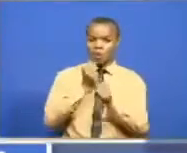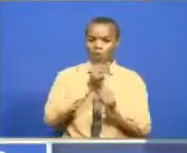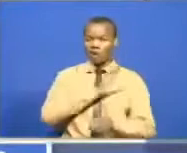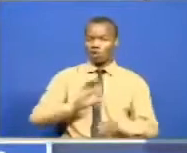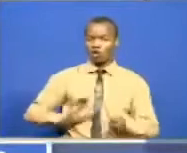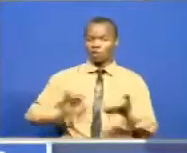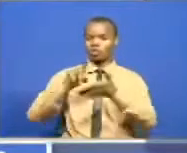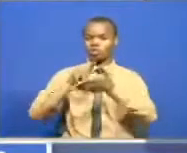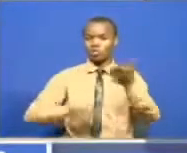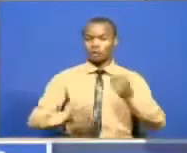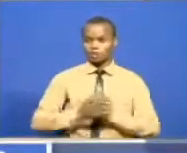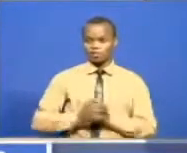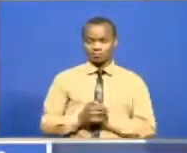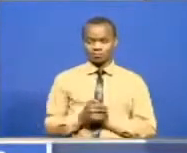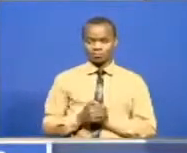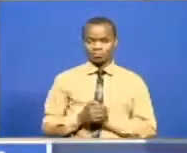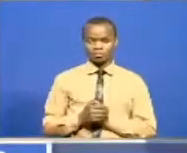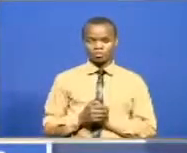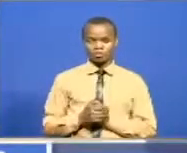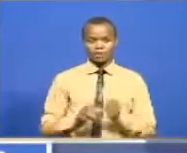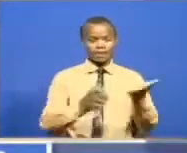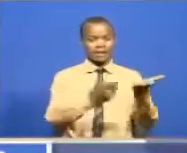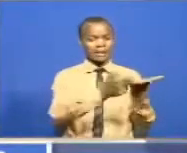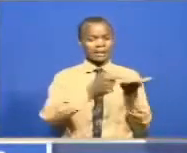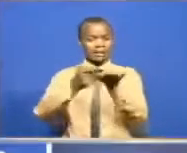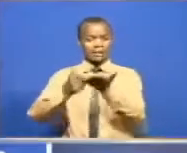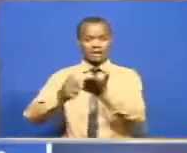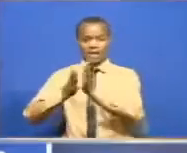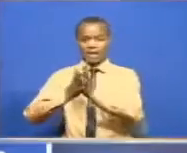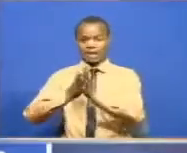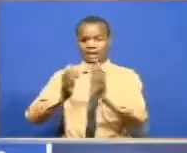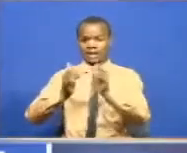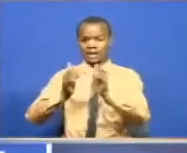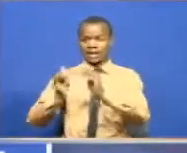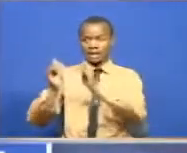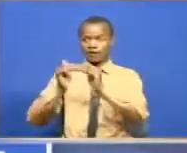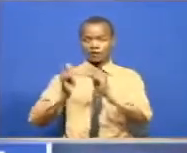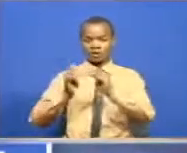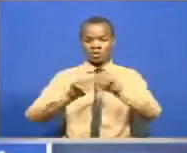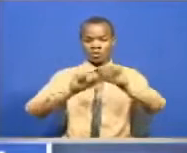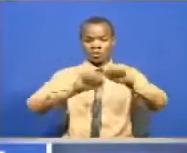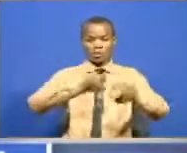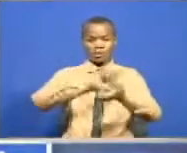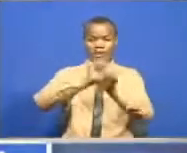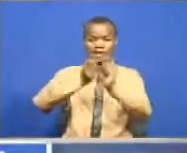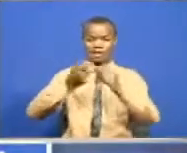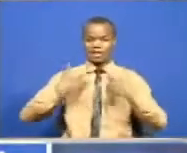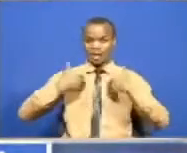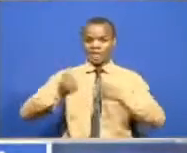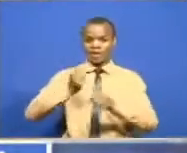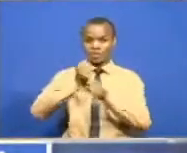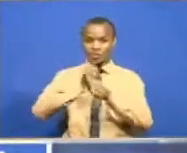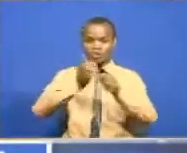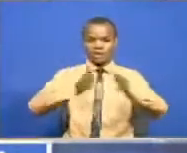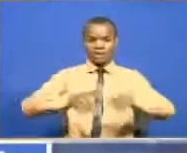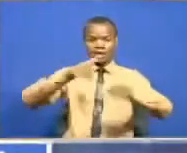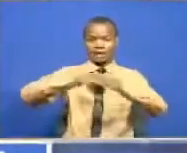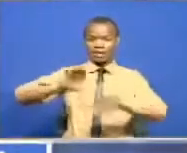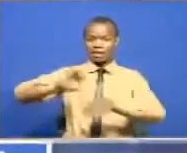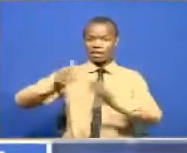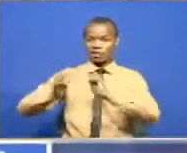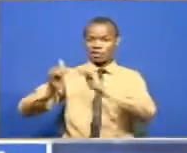shall include setting and regularly reviewing norms and standards on the transfer of health workers at the inter-county level. The bill is